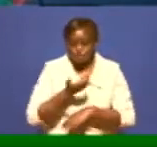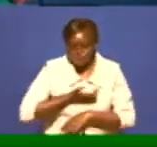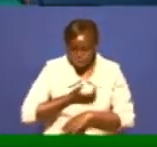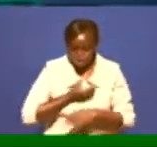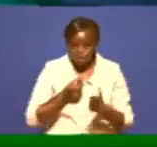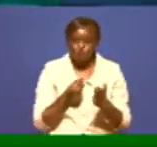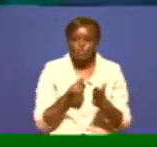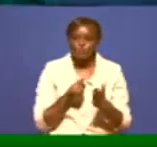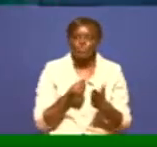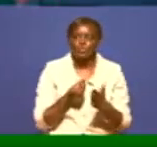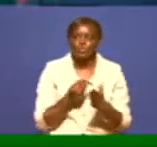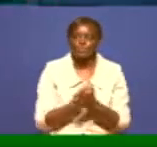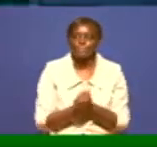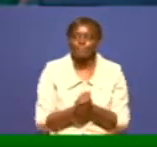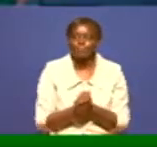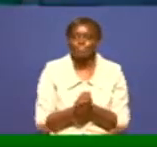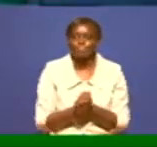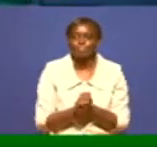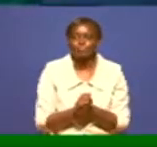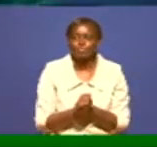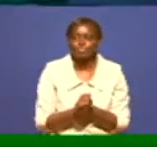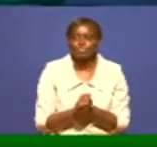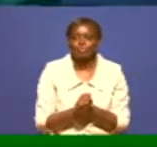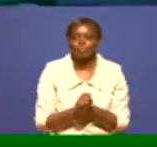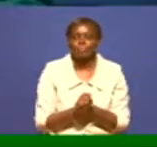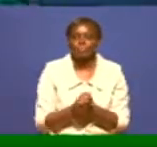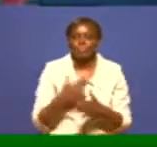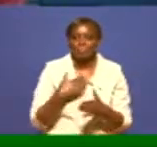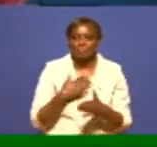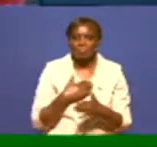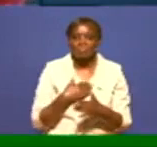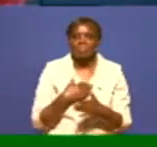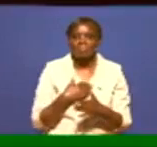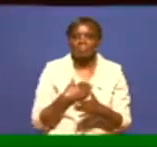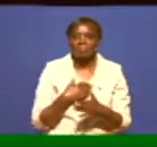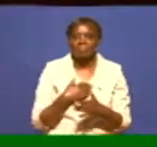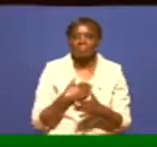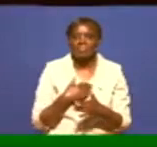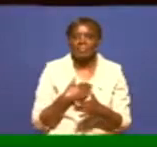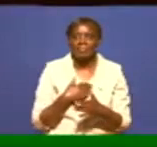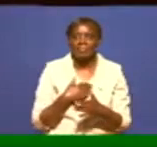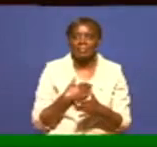after you, Honorable Speaker, so that I earn from my sweat.